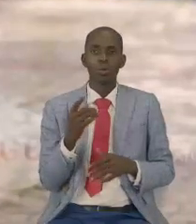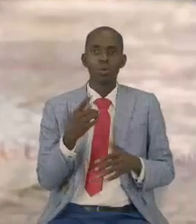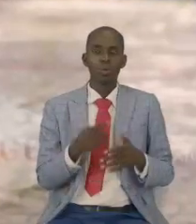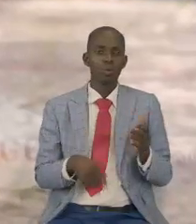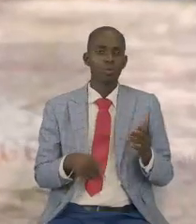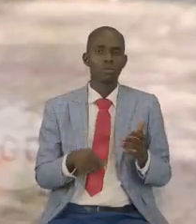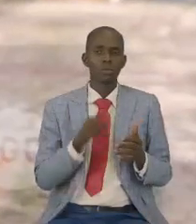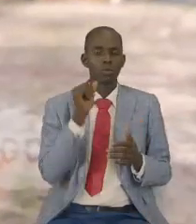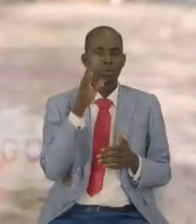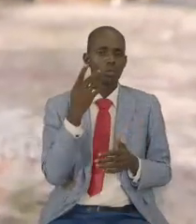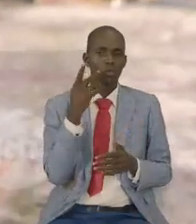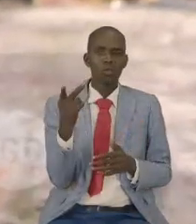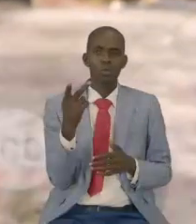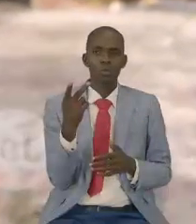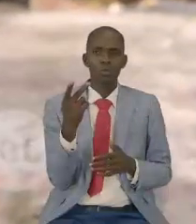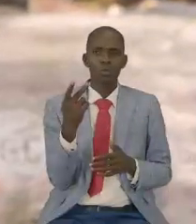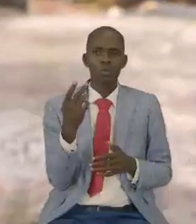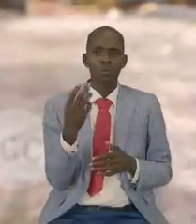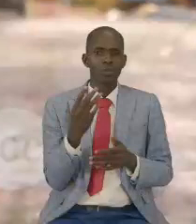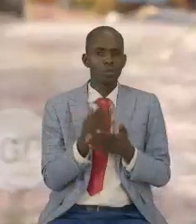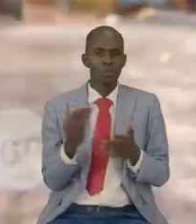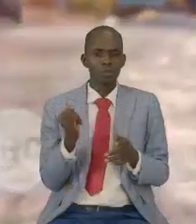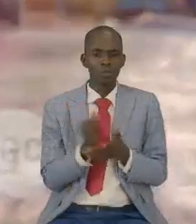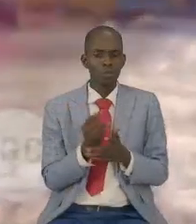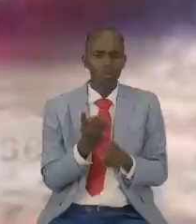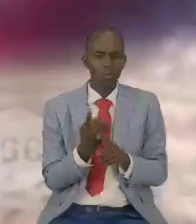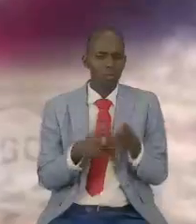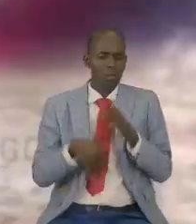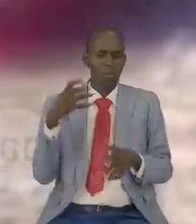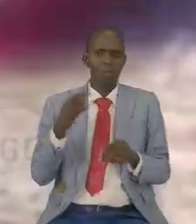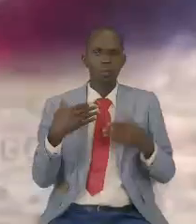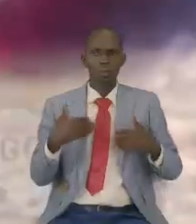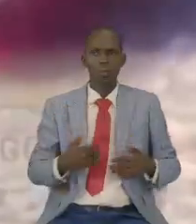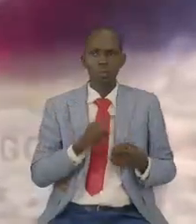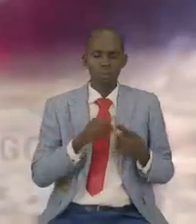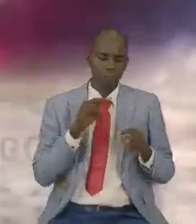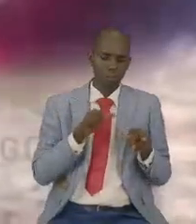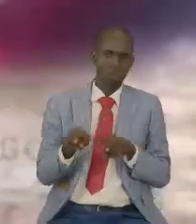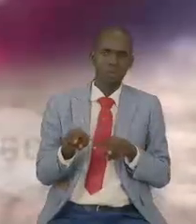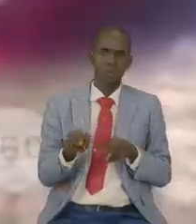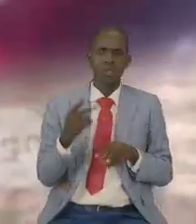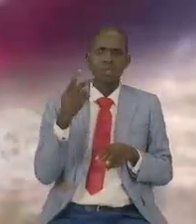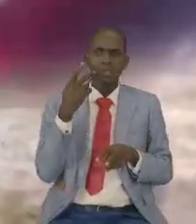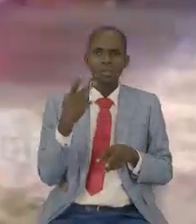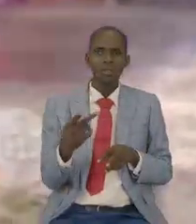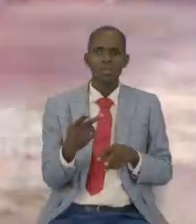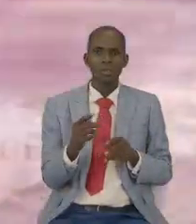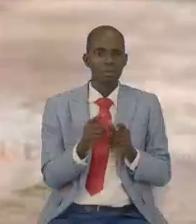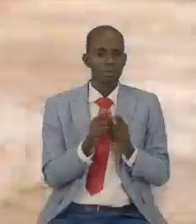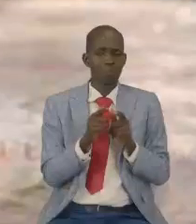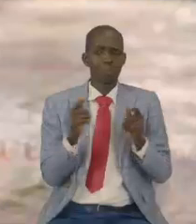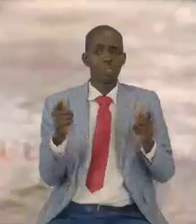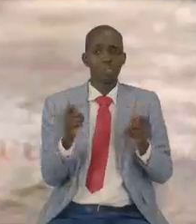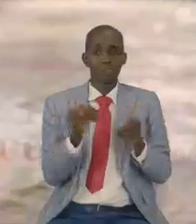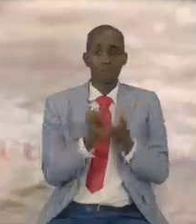my body. When I look at it down, I saw one big thing. That thing you are seeing there is the fibroid.